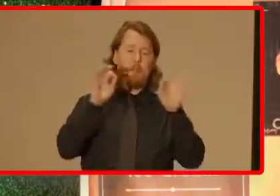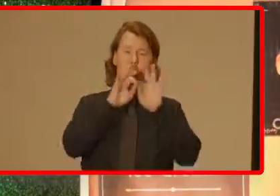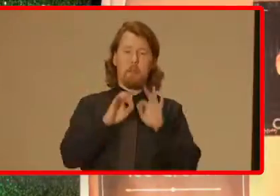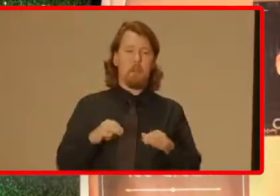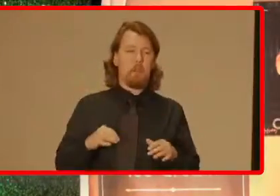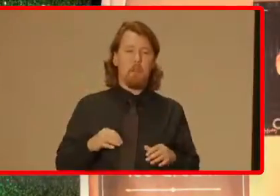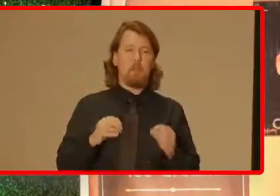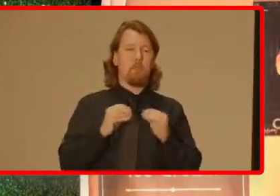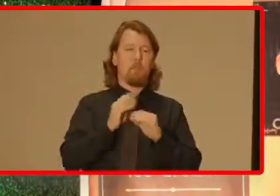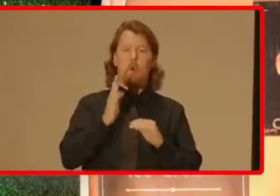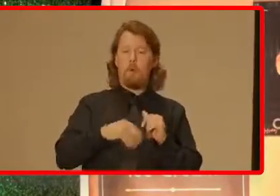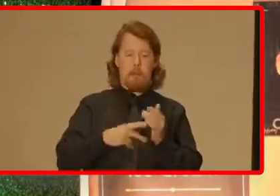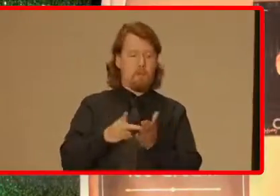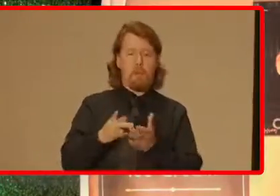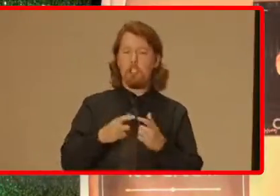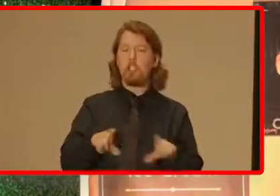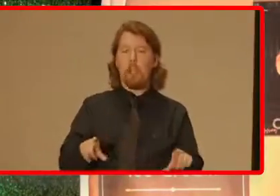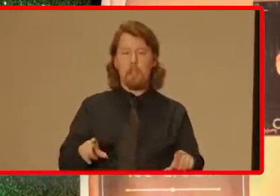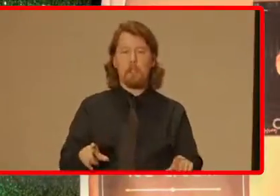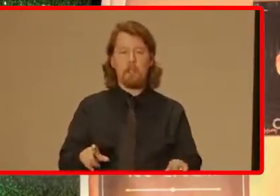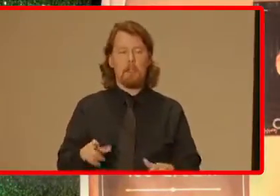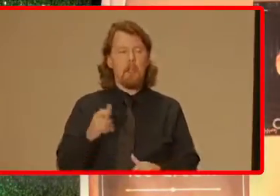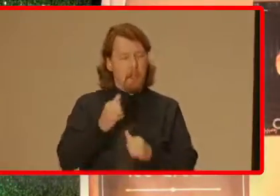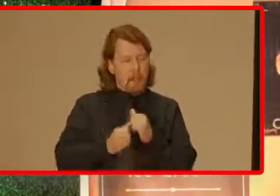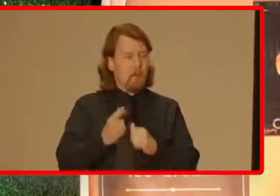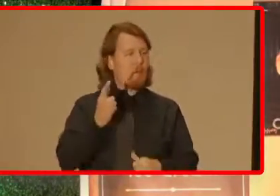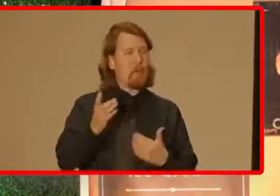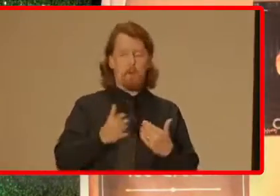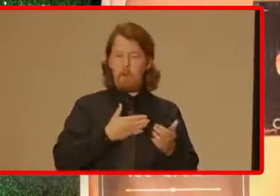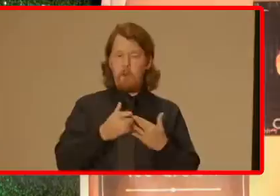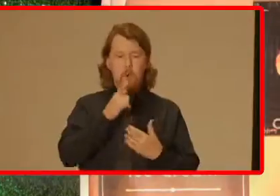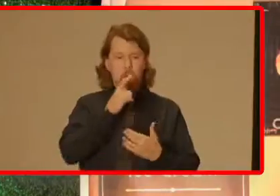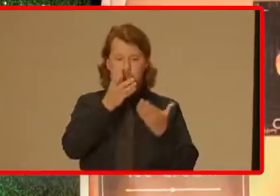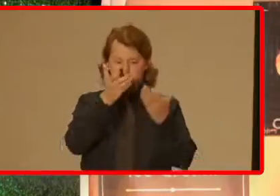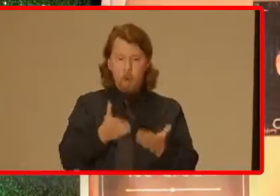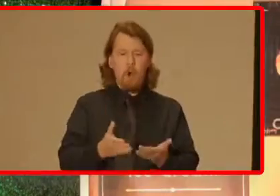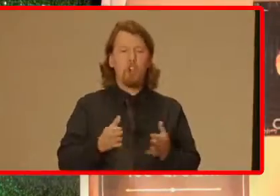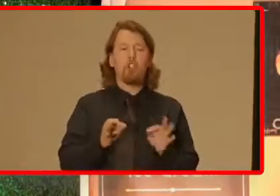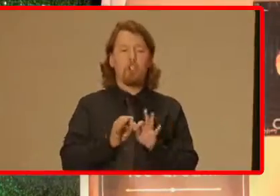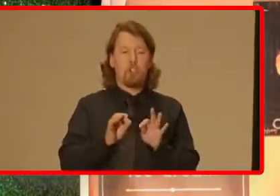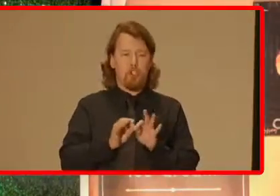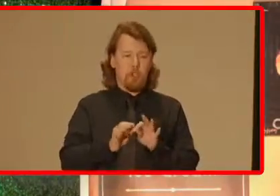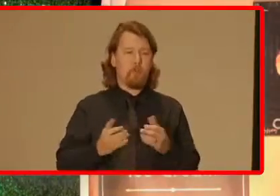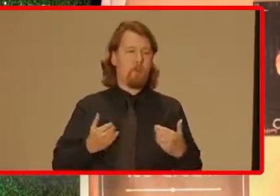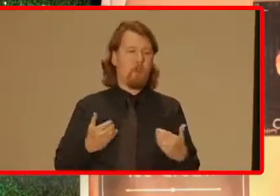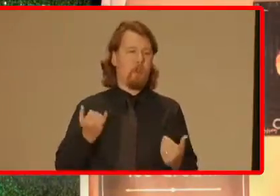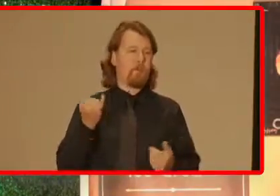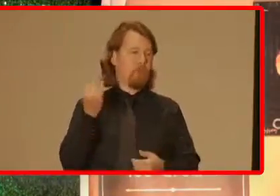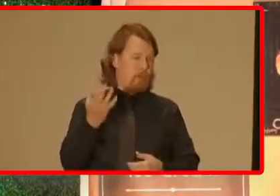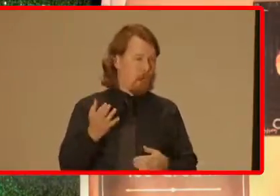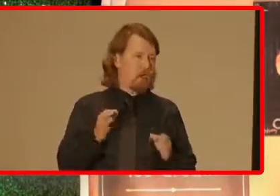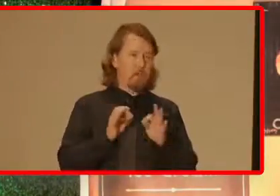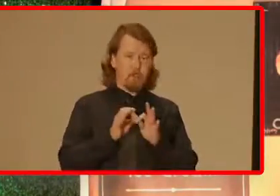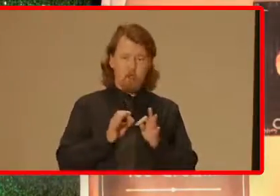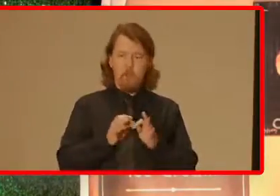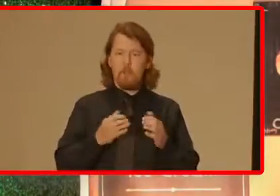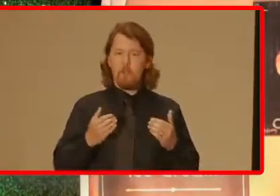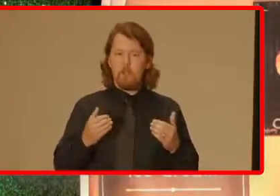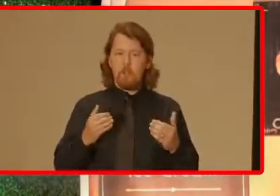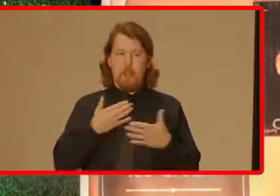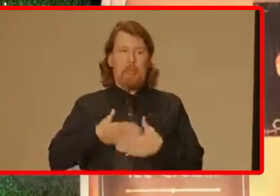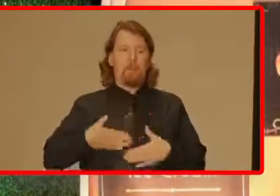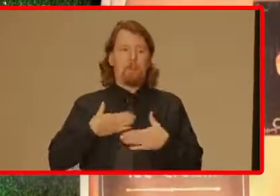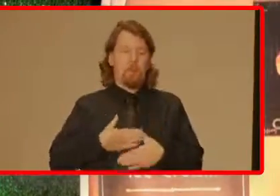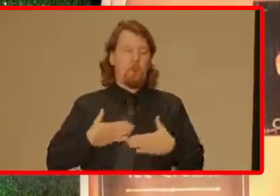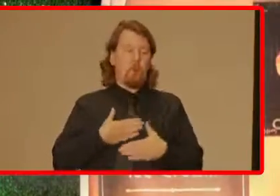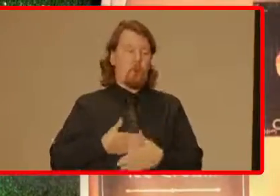than a paycheck. And everyone, regardless of who you are, deserves to be employed and deserves to have something they enjoy to do